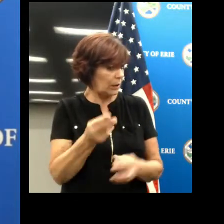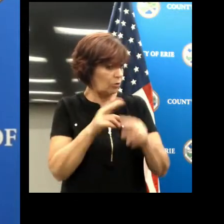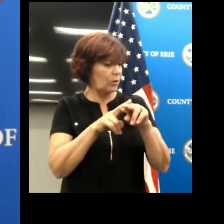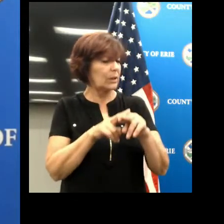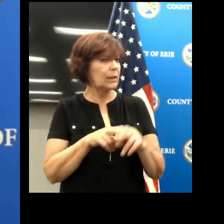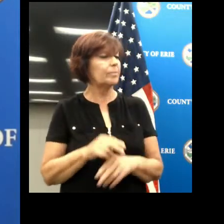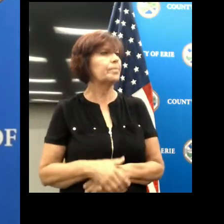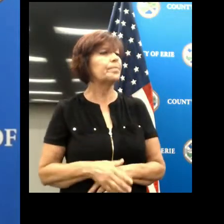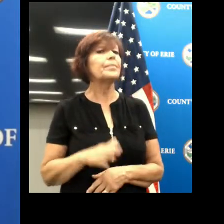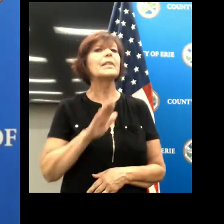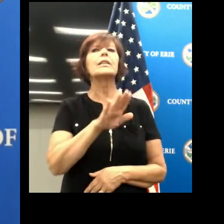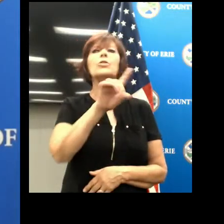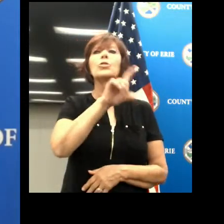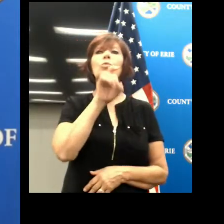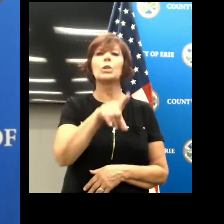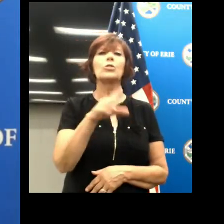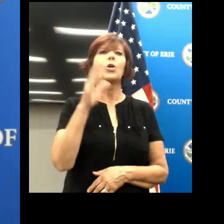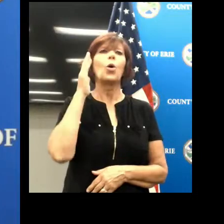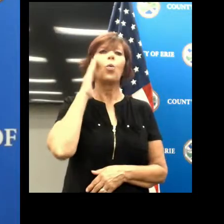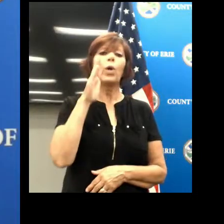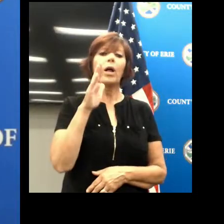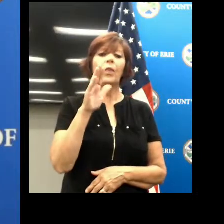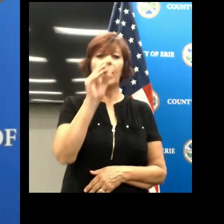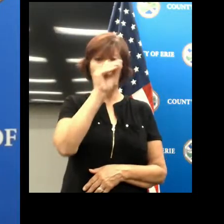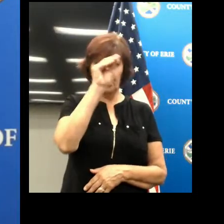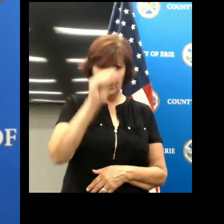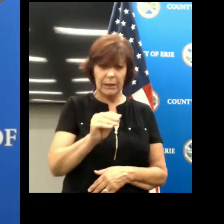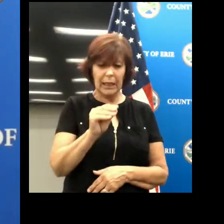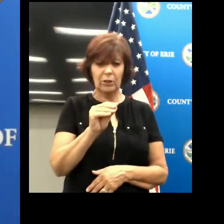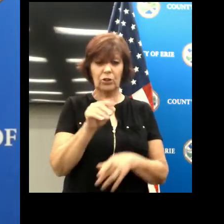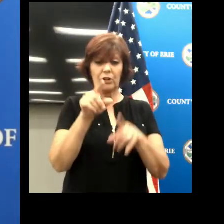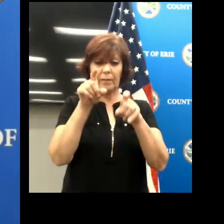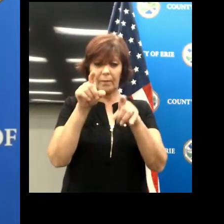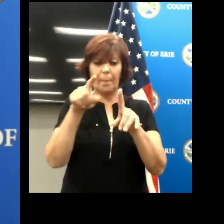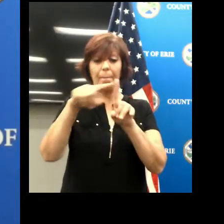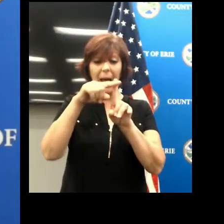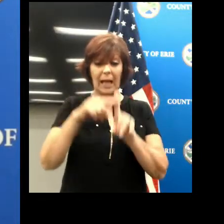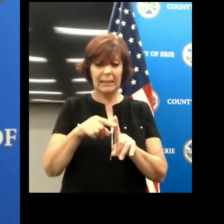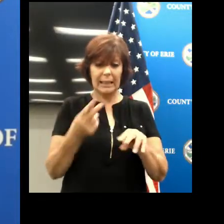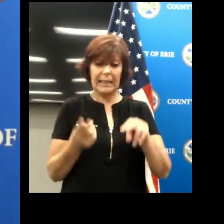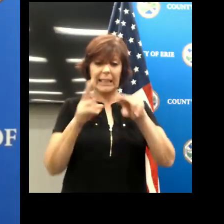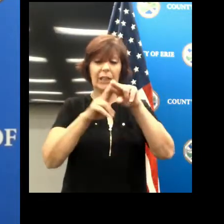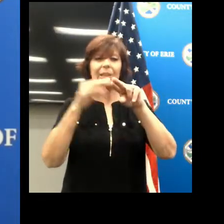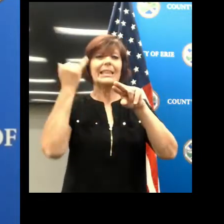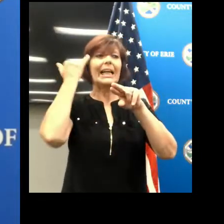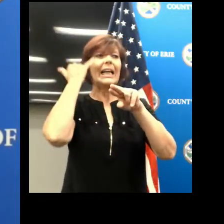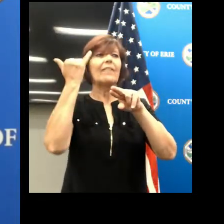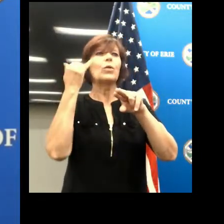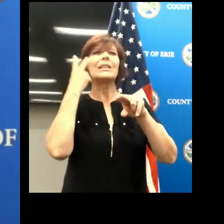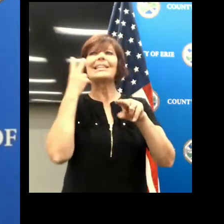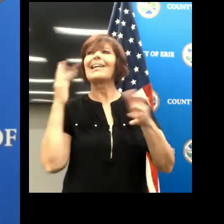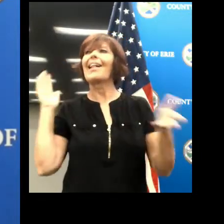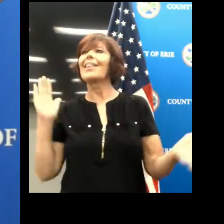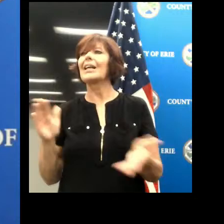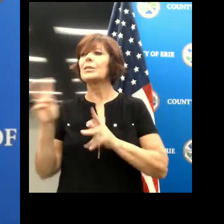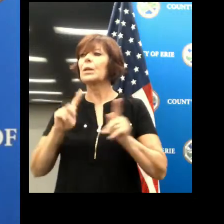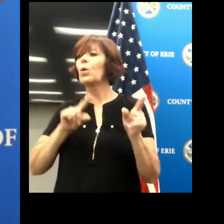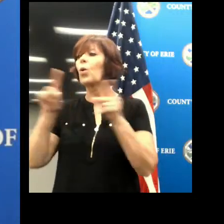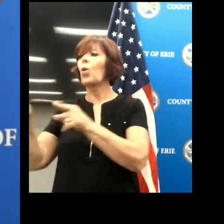So the question is, will the proportion of positive tests increase if the denominator is changing, where we're seeing less people who